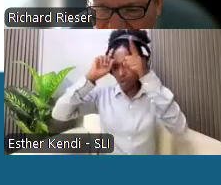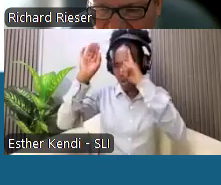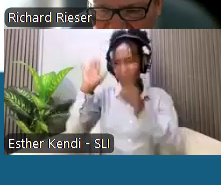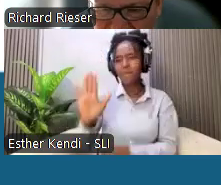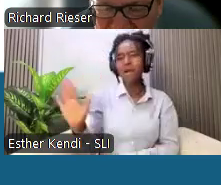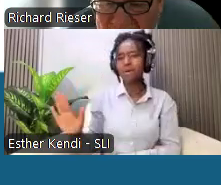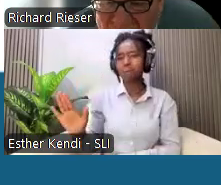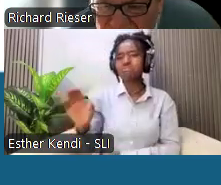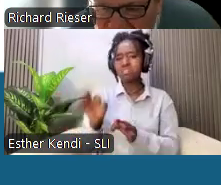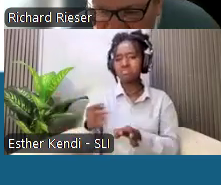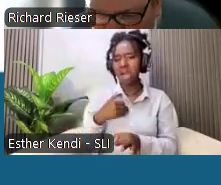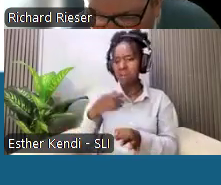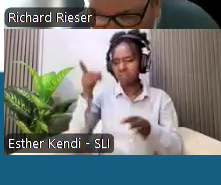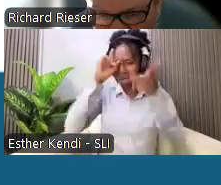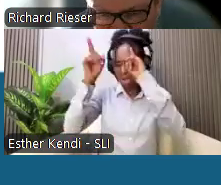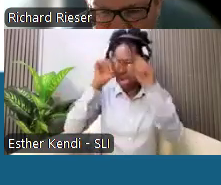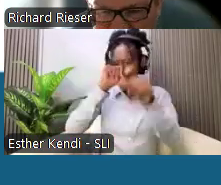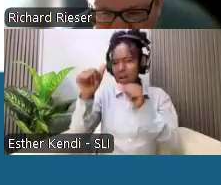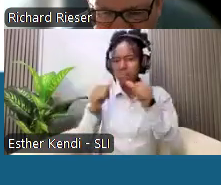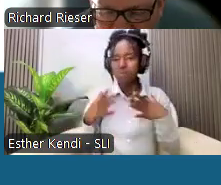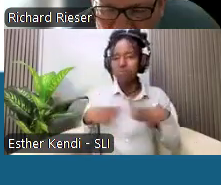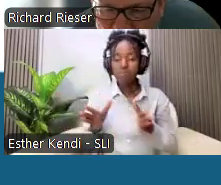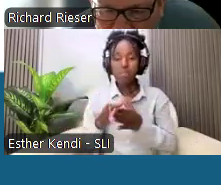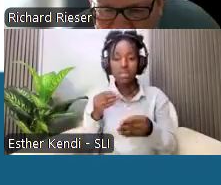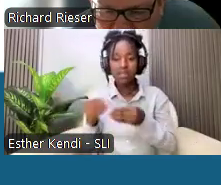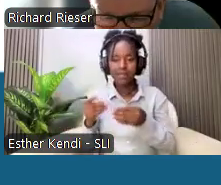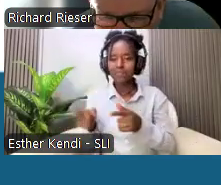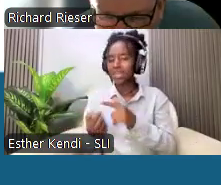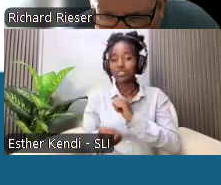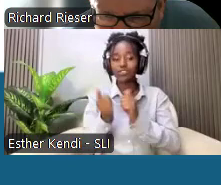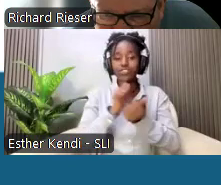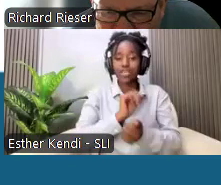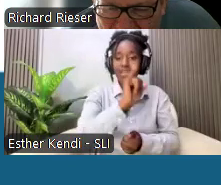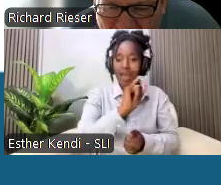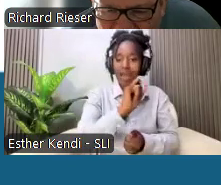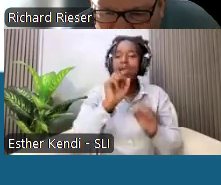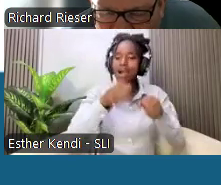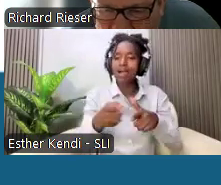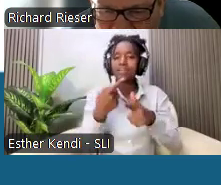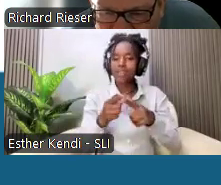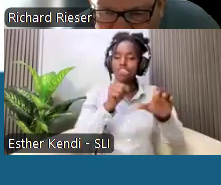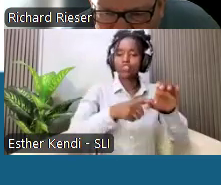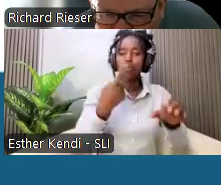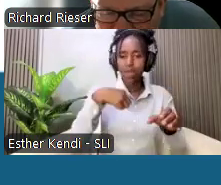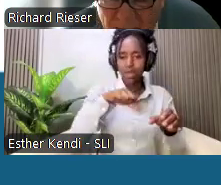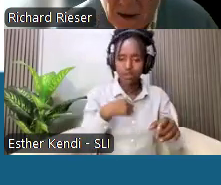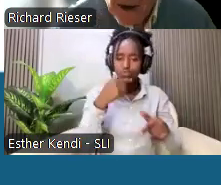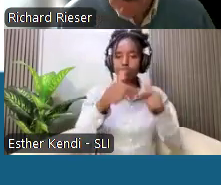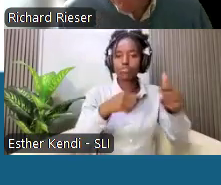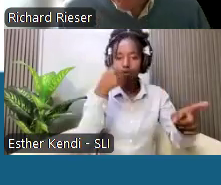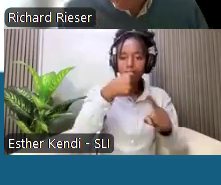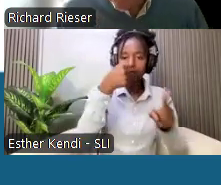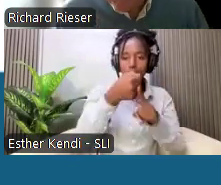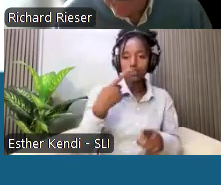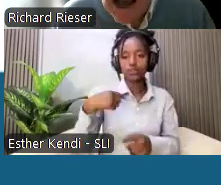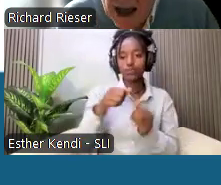about difference, and to join in seeing that we have human rights and therefore we need to participate, we